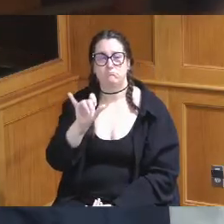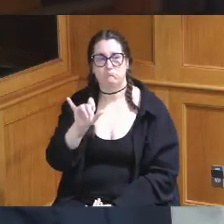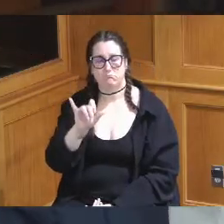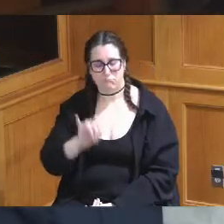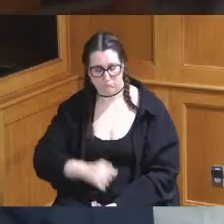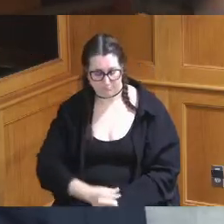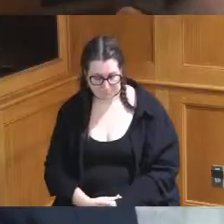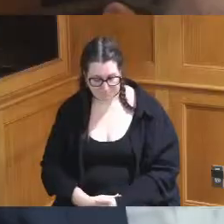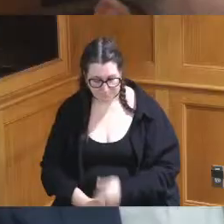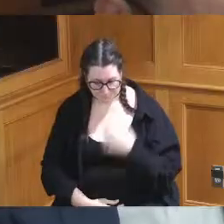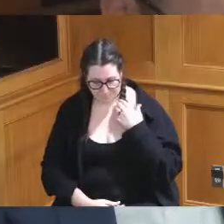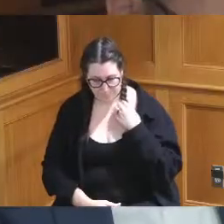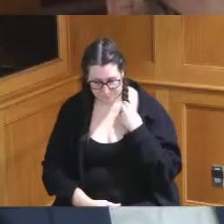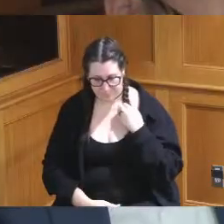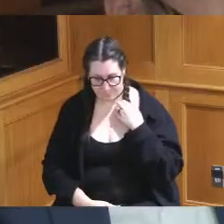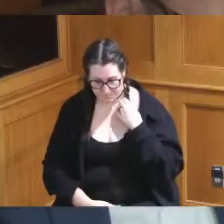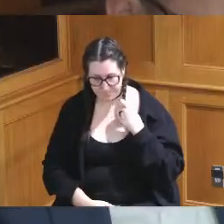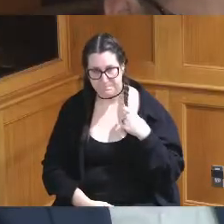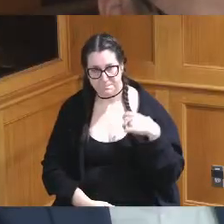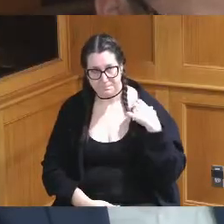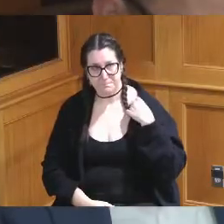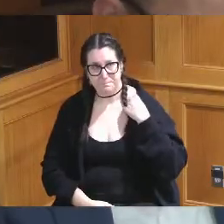Now,